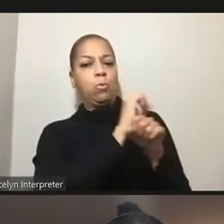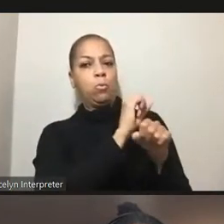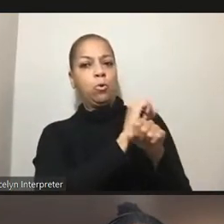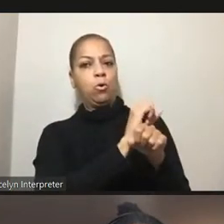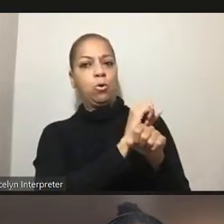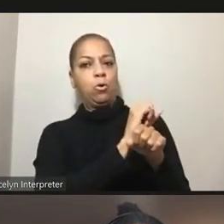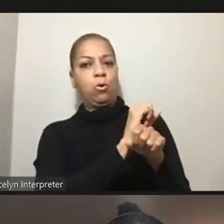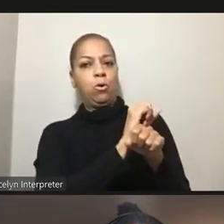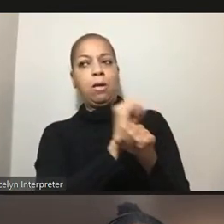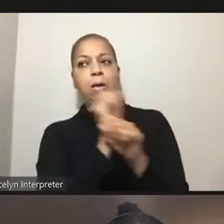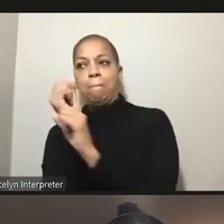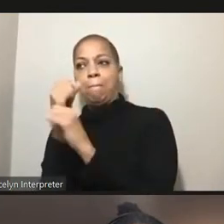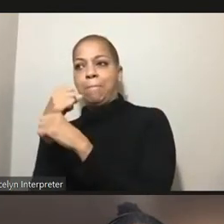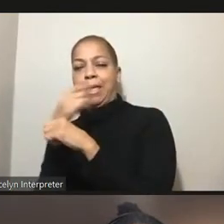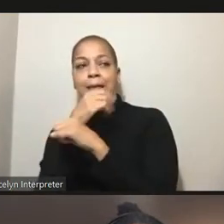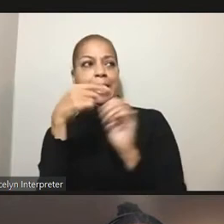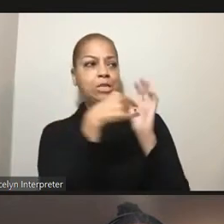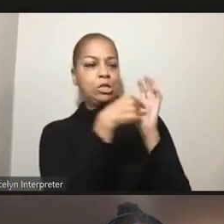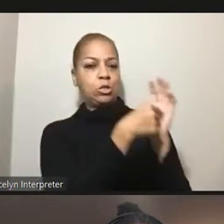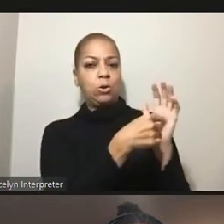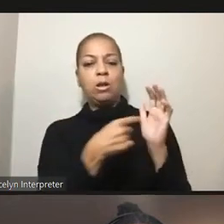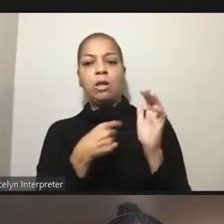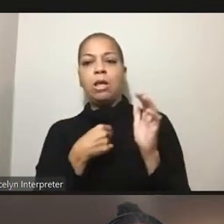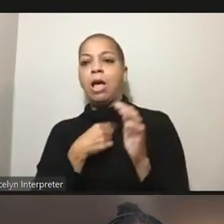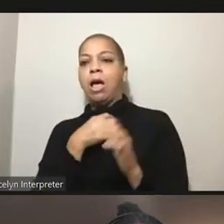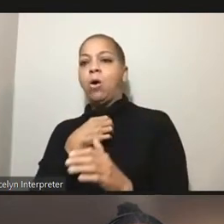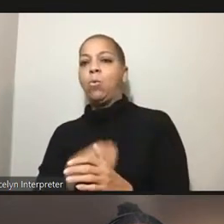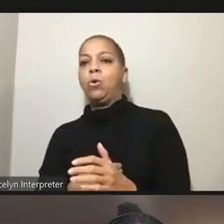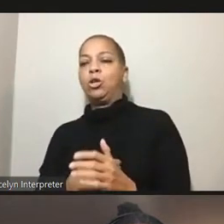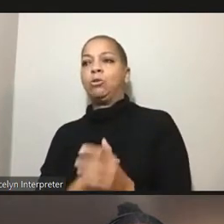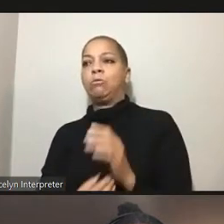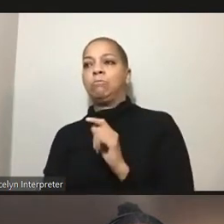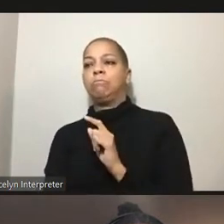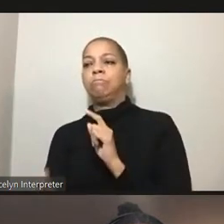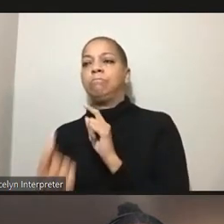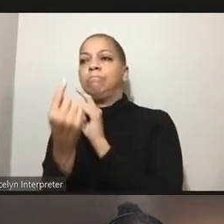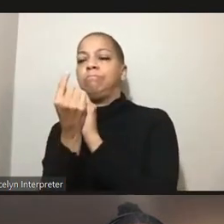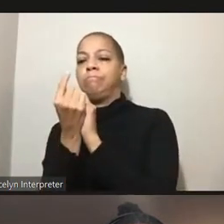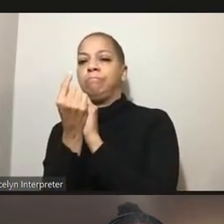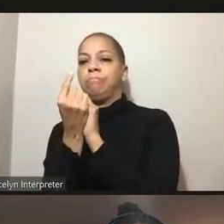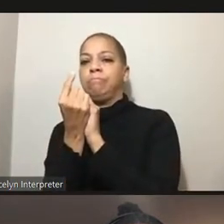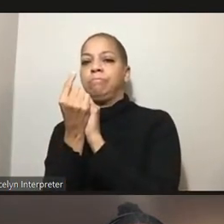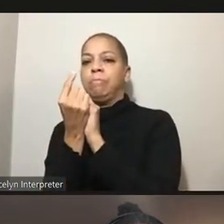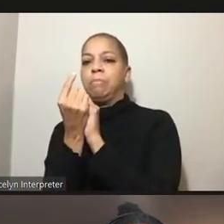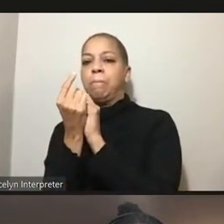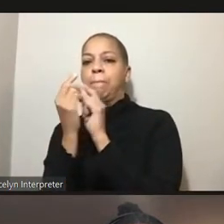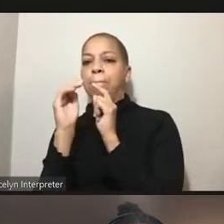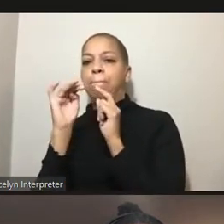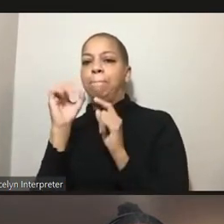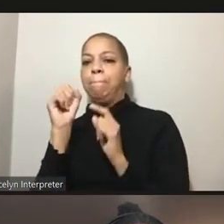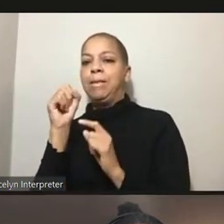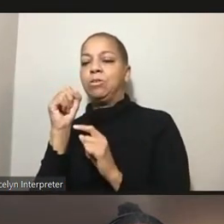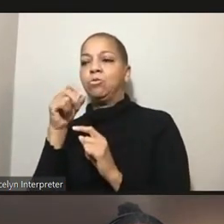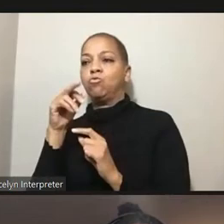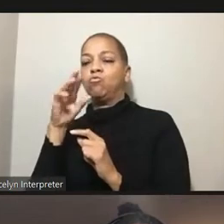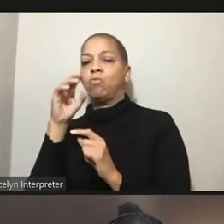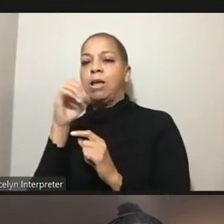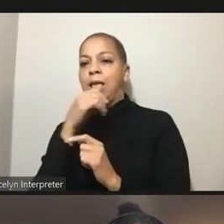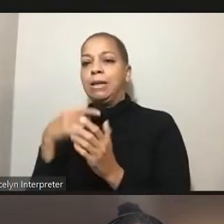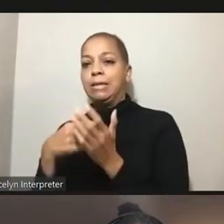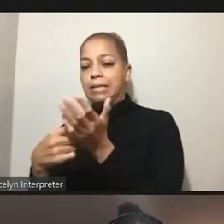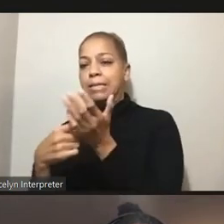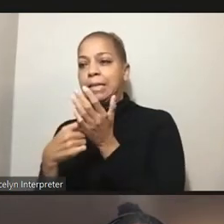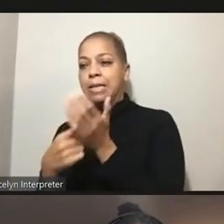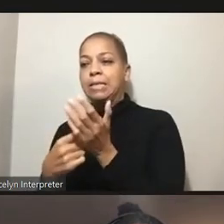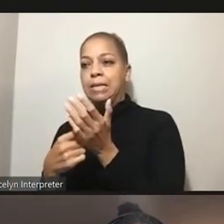And I wished to engage Ms. Rice in discussing the proximity of that exhibition